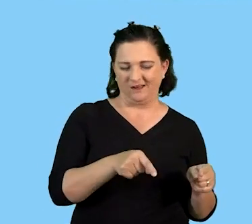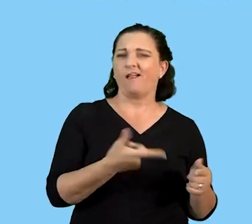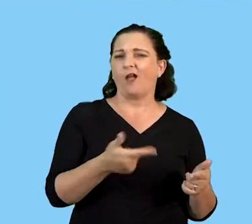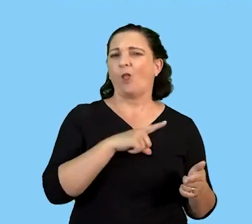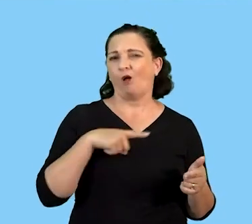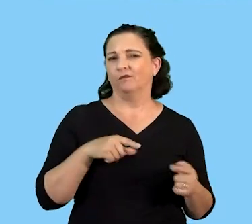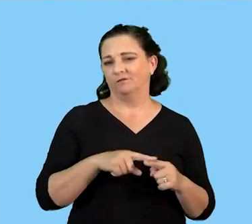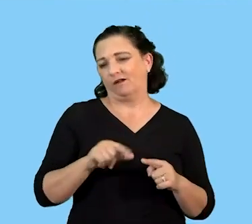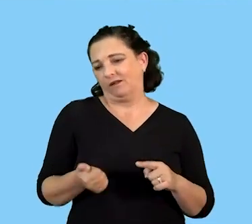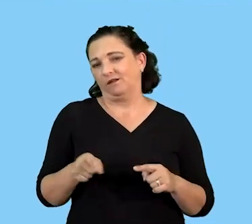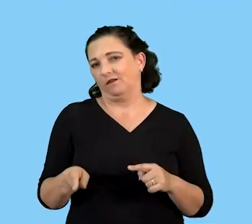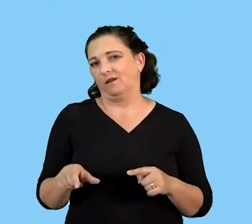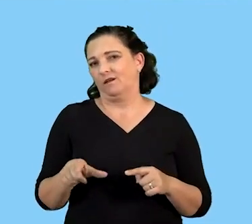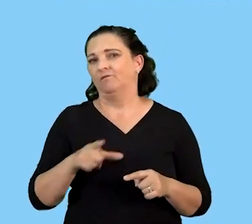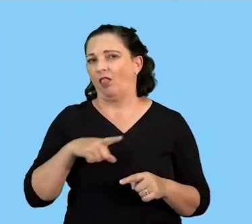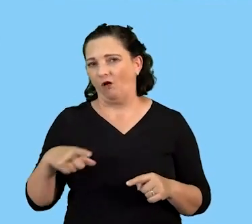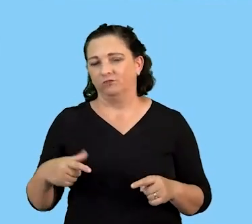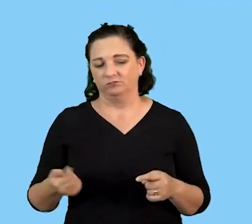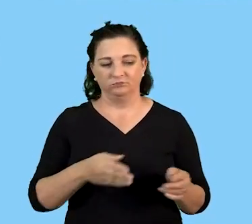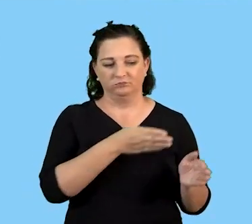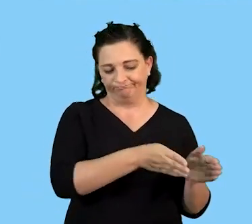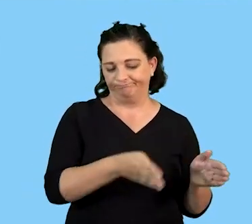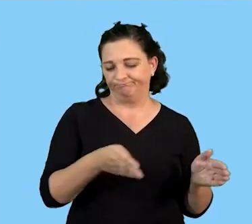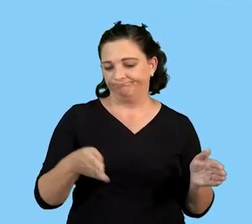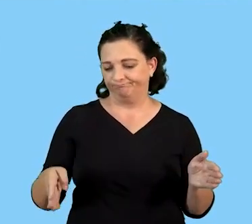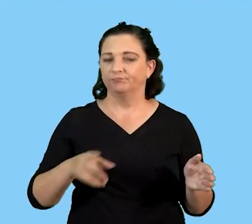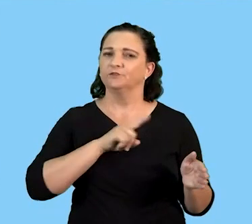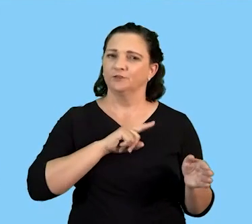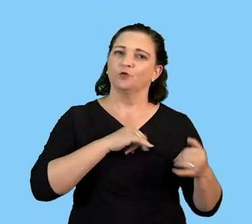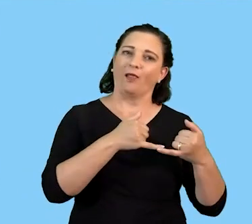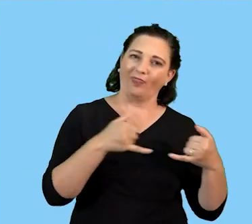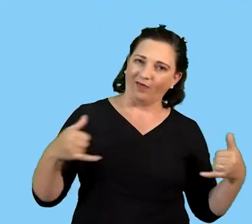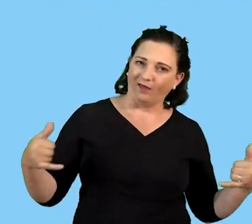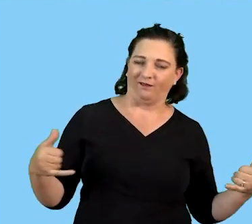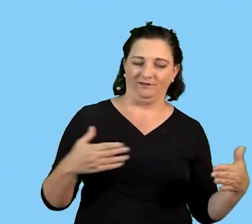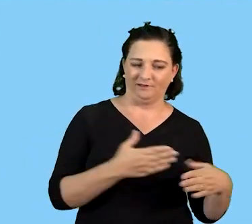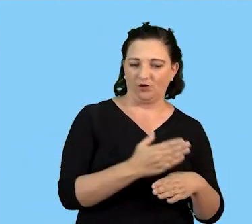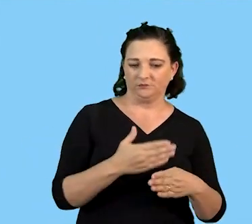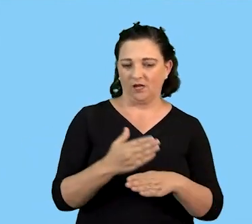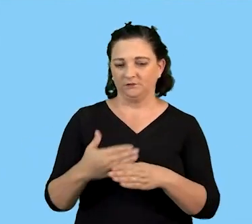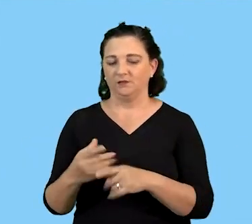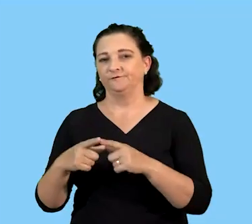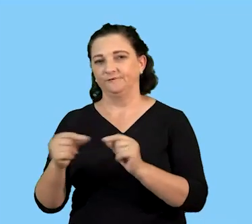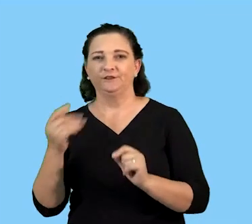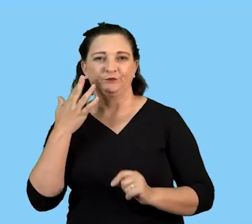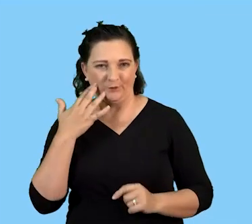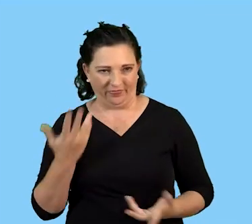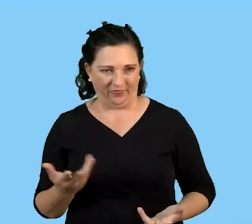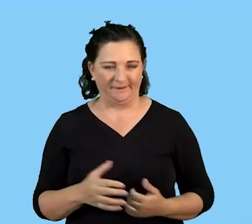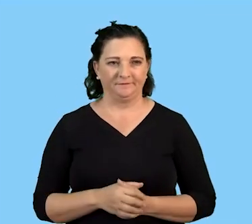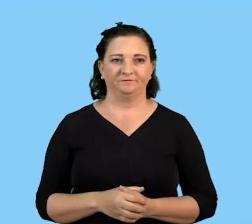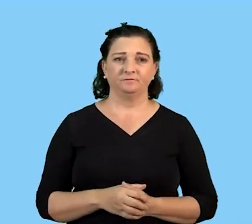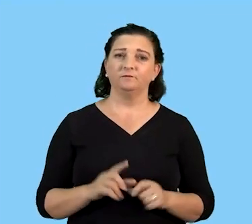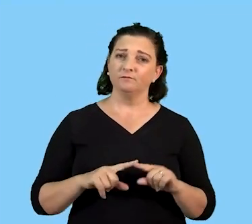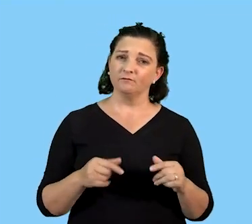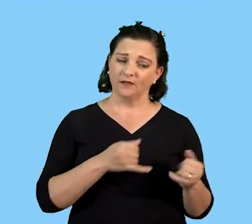a timeline, because it has to do with the duration of tasks to be completed. Timelines help